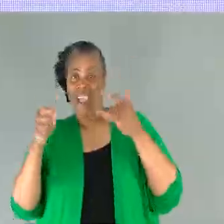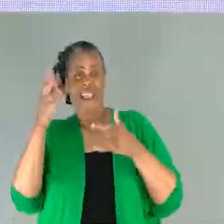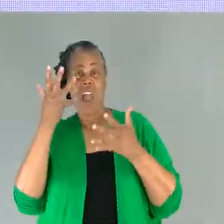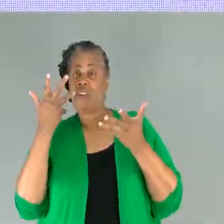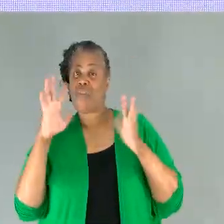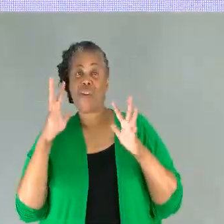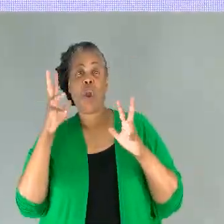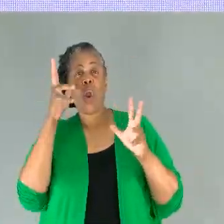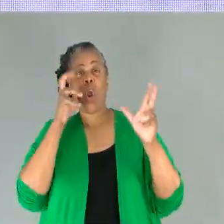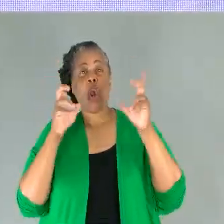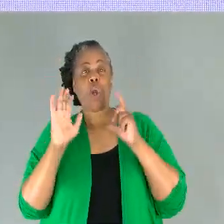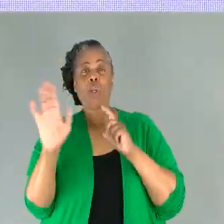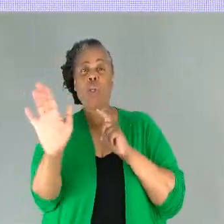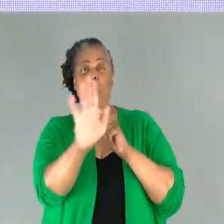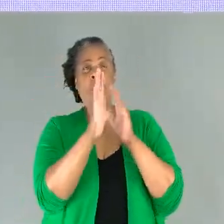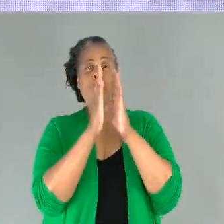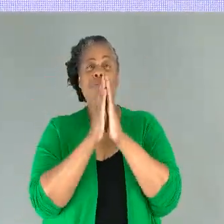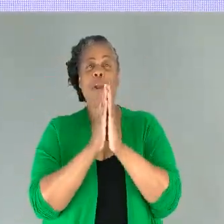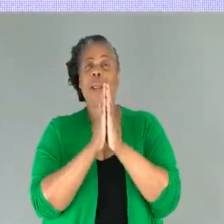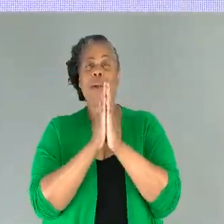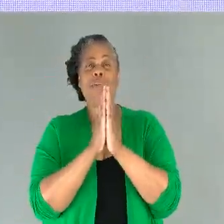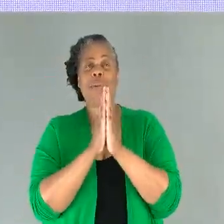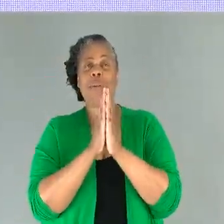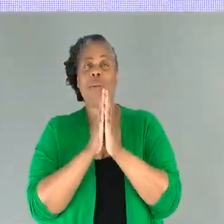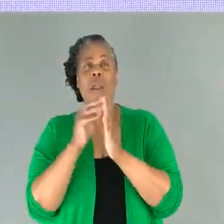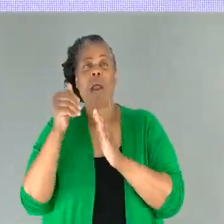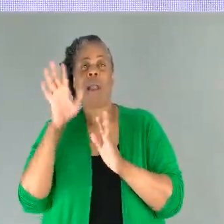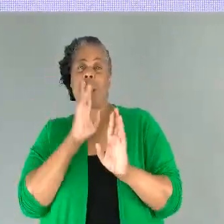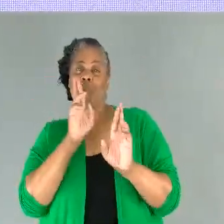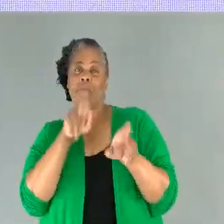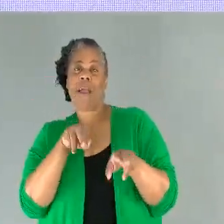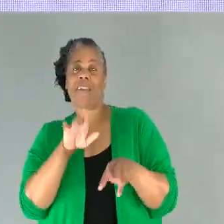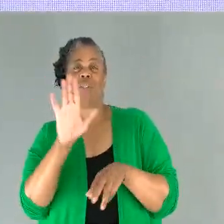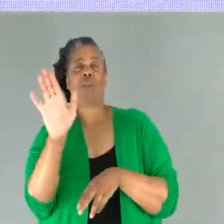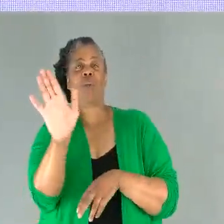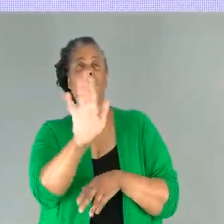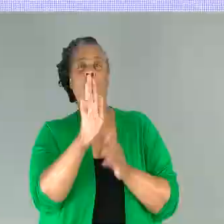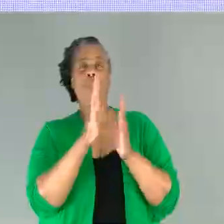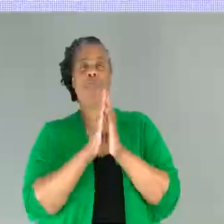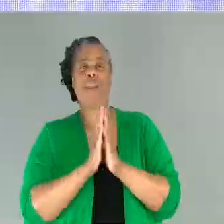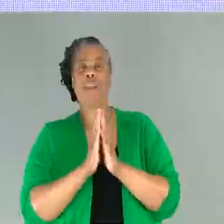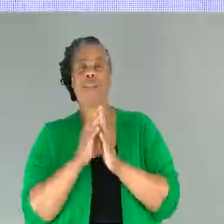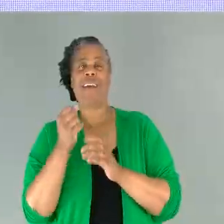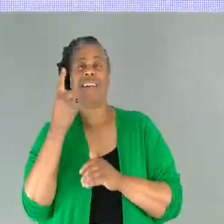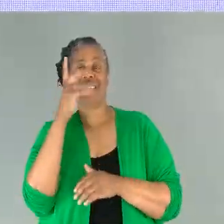your prayers and he has responded to your